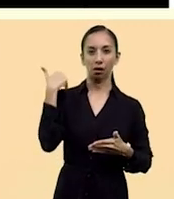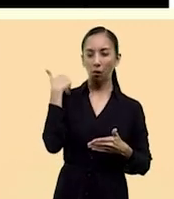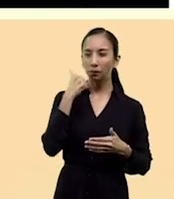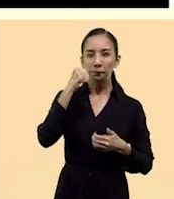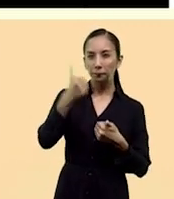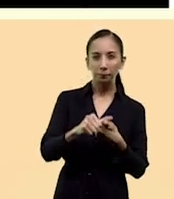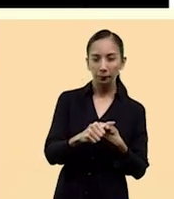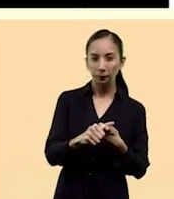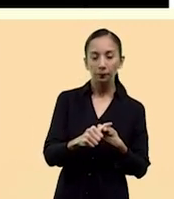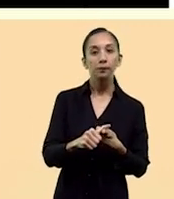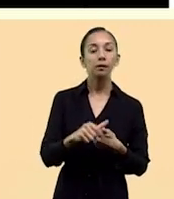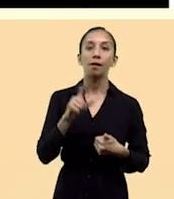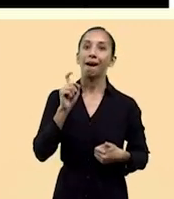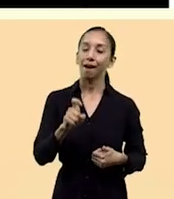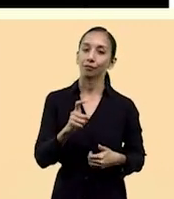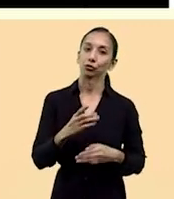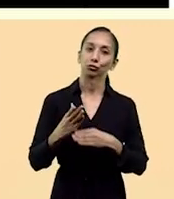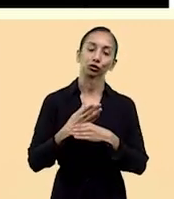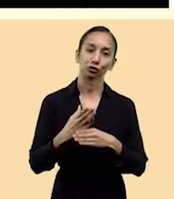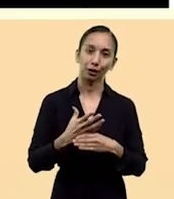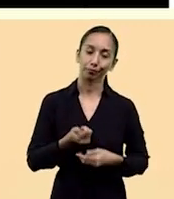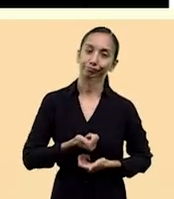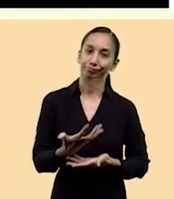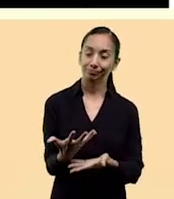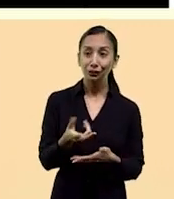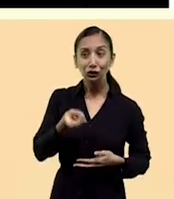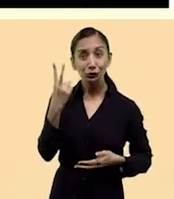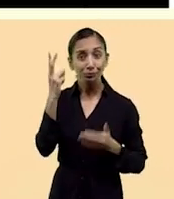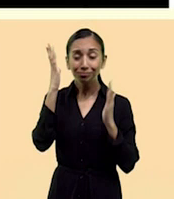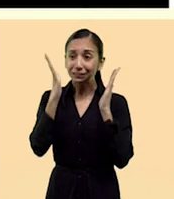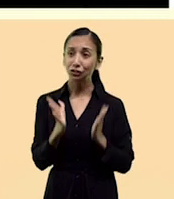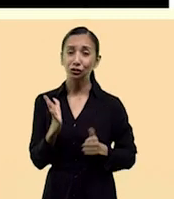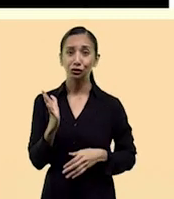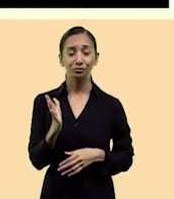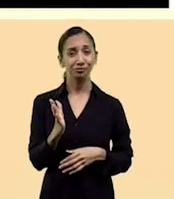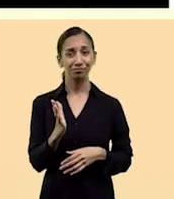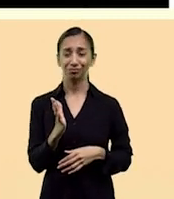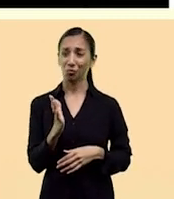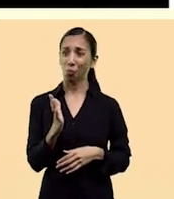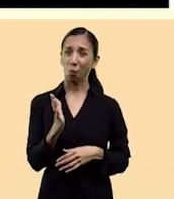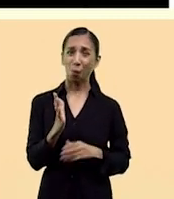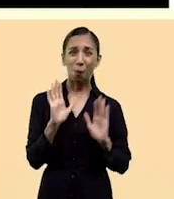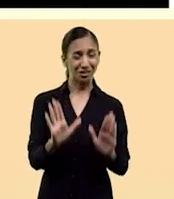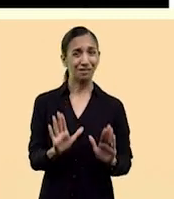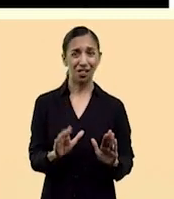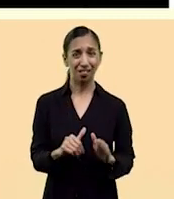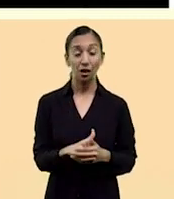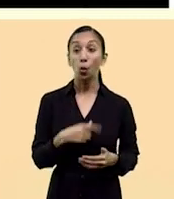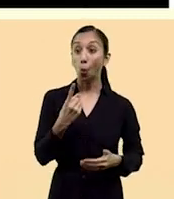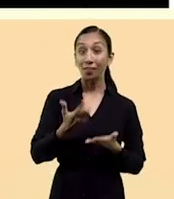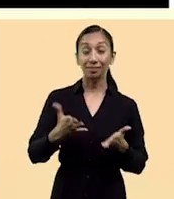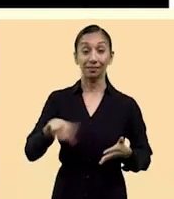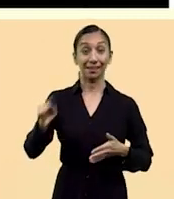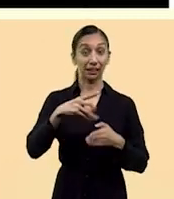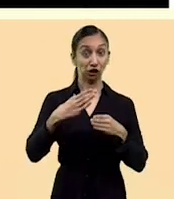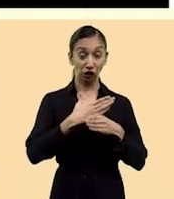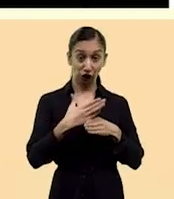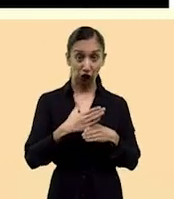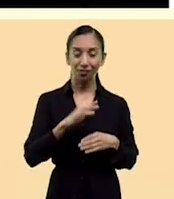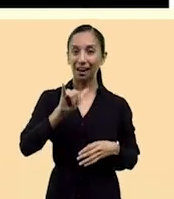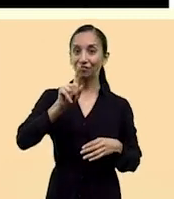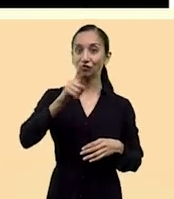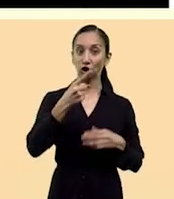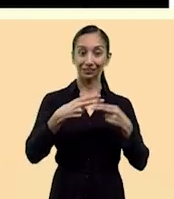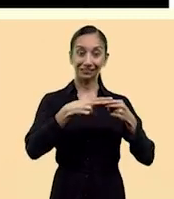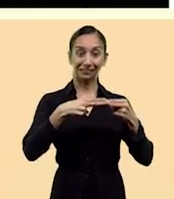was. And I have to tell you, those two speakers were wonderful. One of the things that was shared was